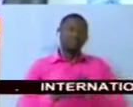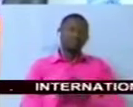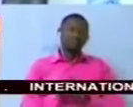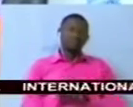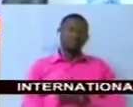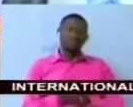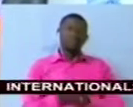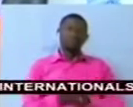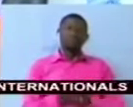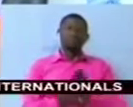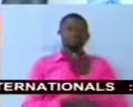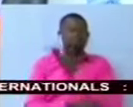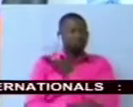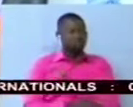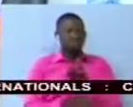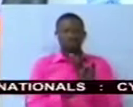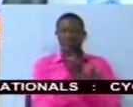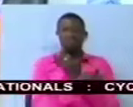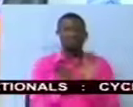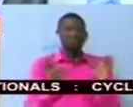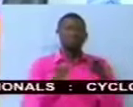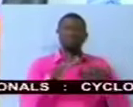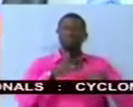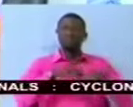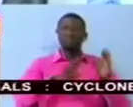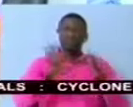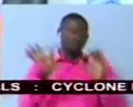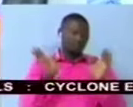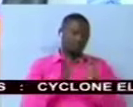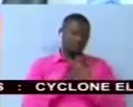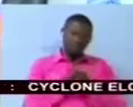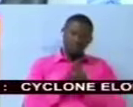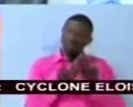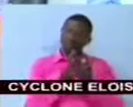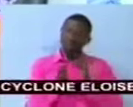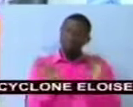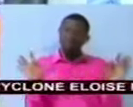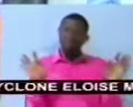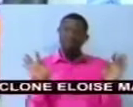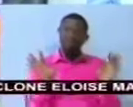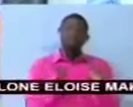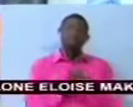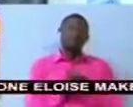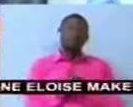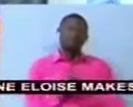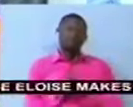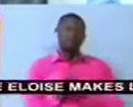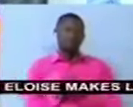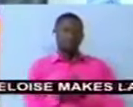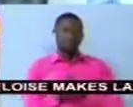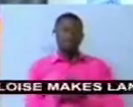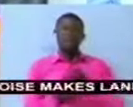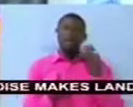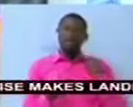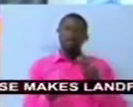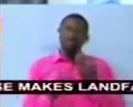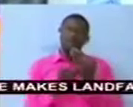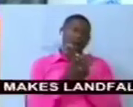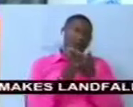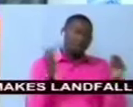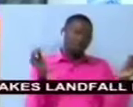and discharge. This how we were acquitted and discharged. Wow. Ni lañ fa génné. So we were out of that